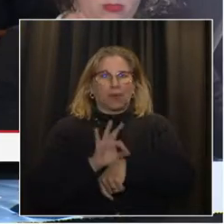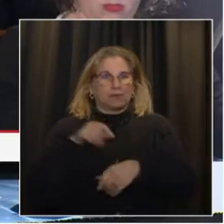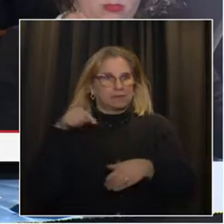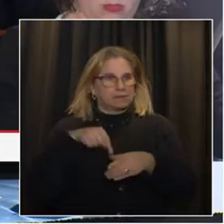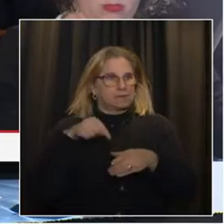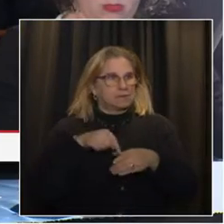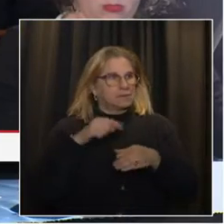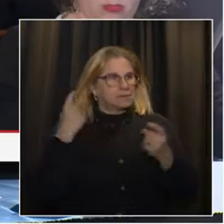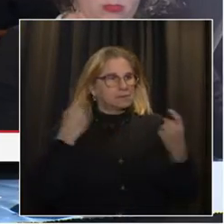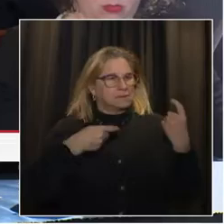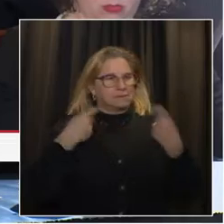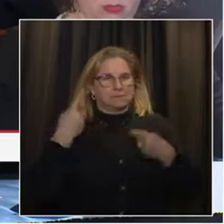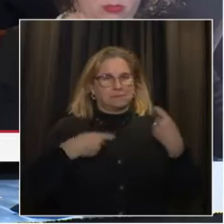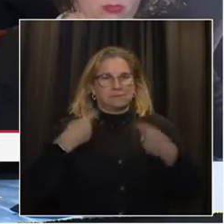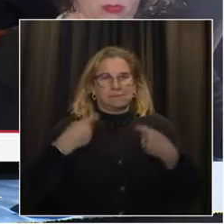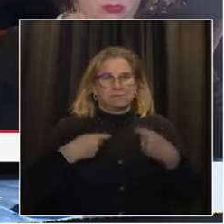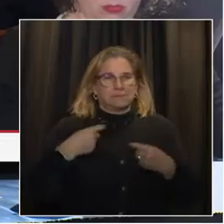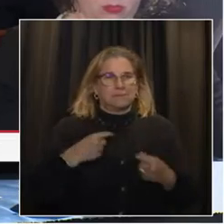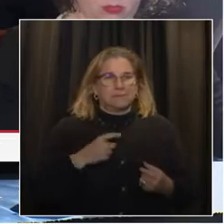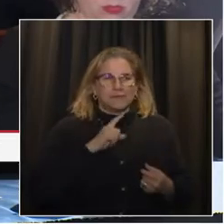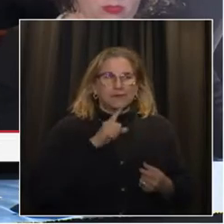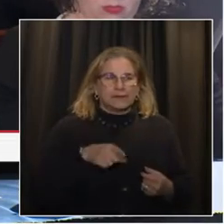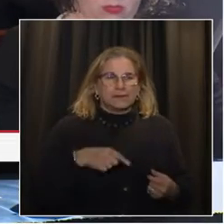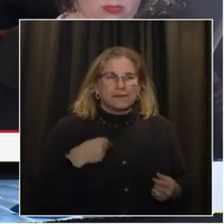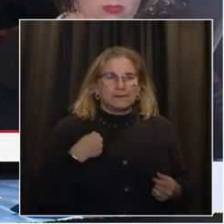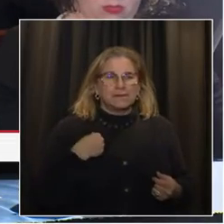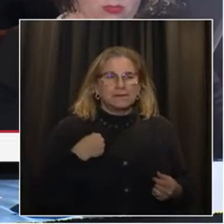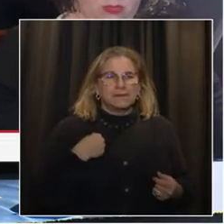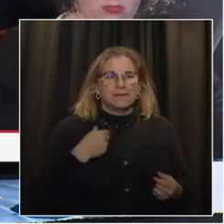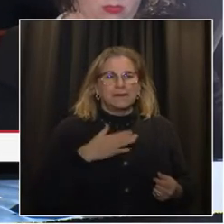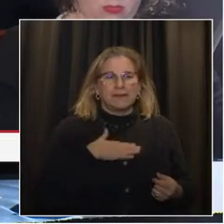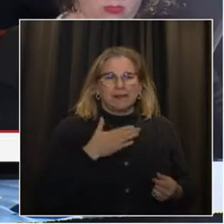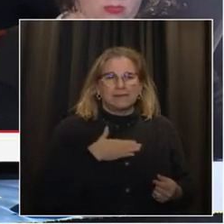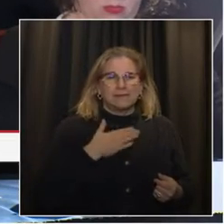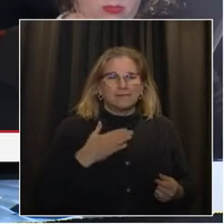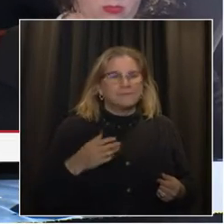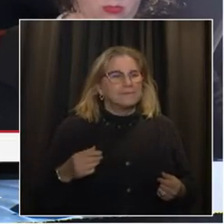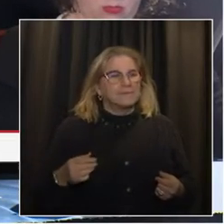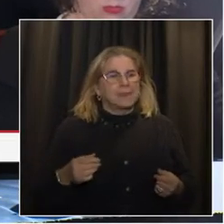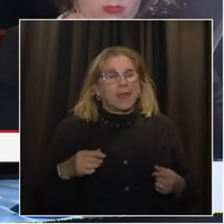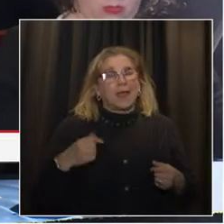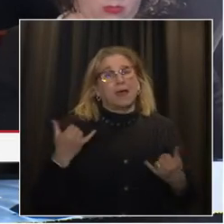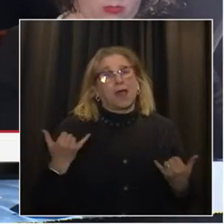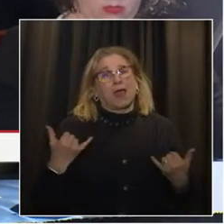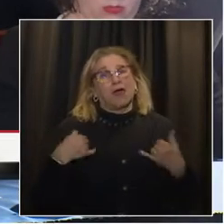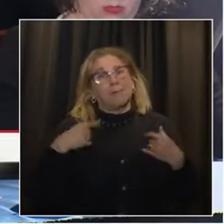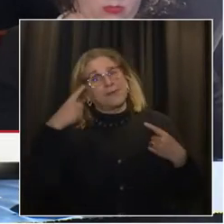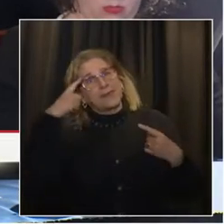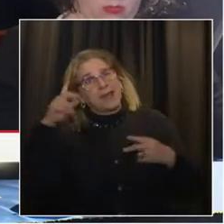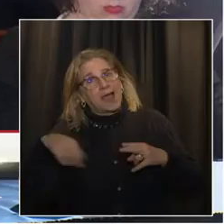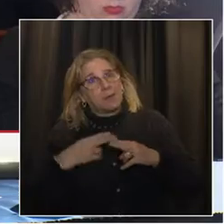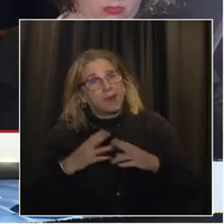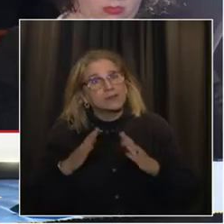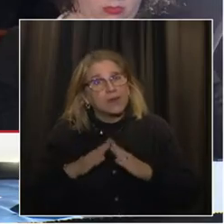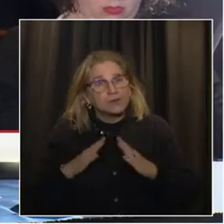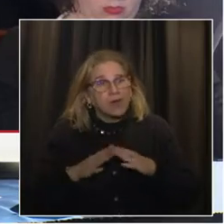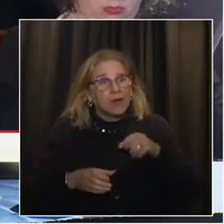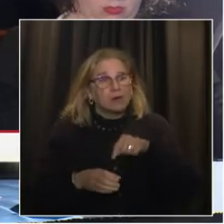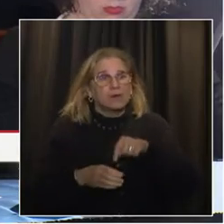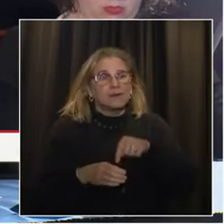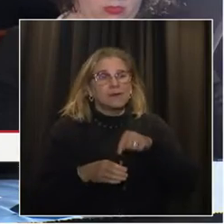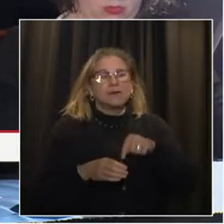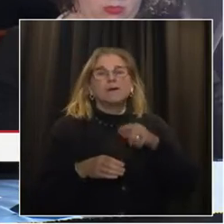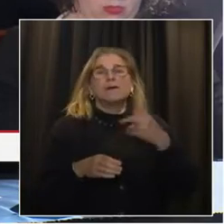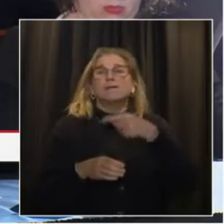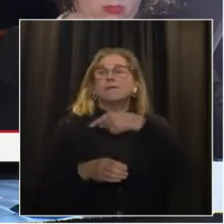I am very glad that when we think about our downtown, that we are defining that, including Union Station, to more of what we consider our